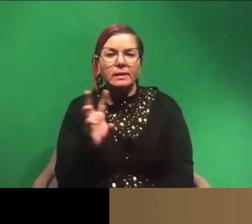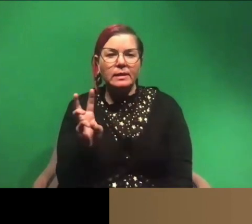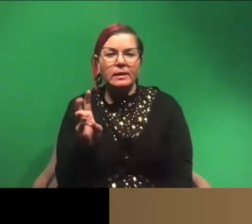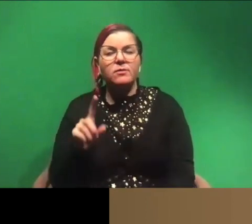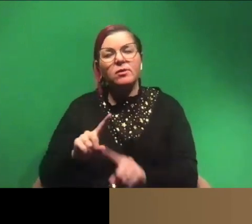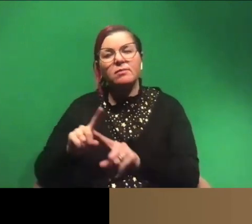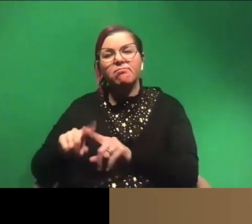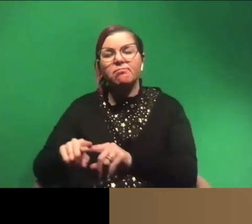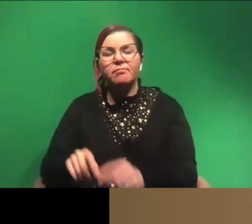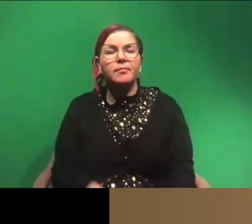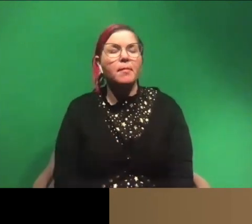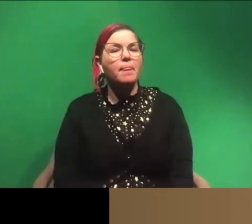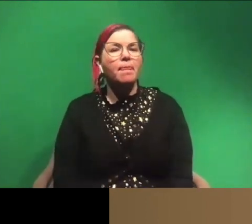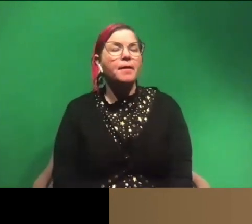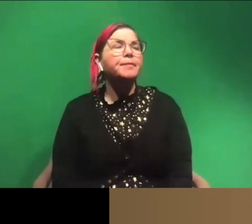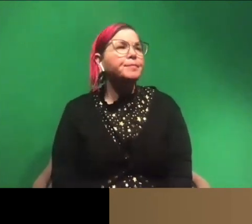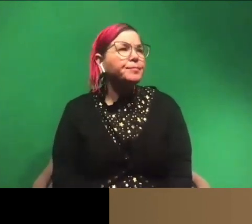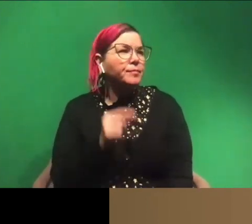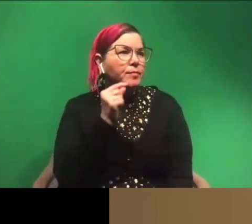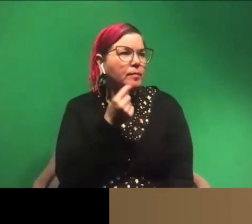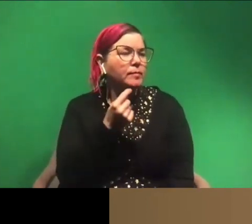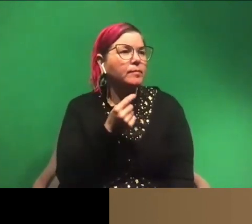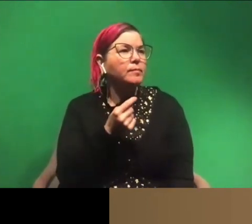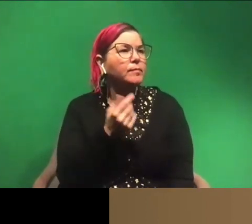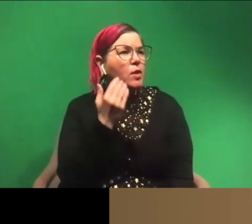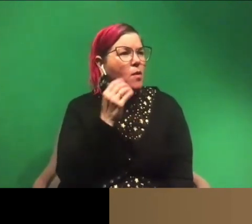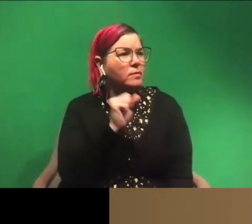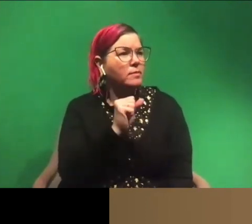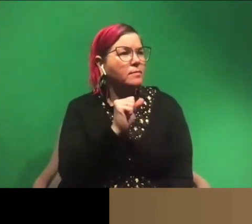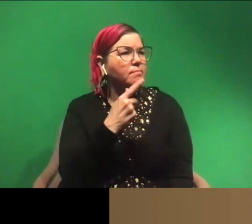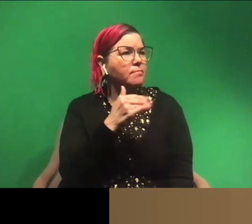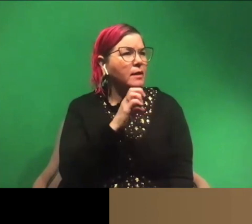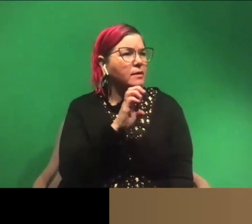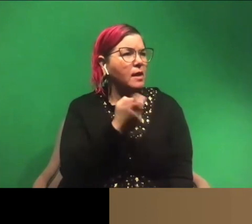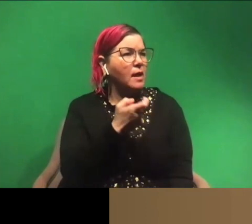Cool. Do you know what SpaceX is doing with their most recent